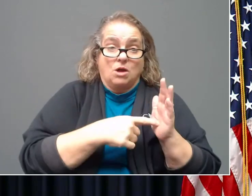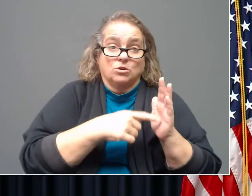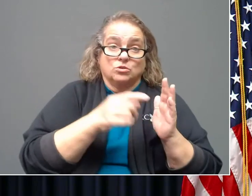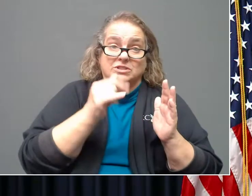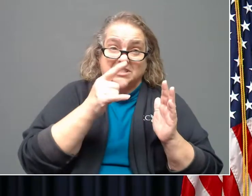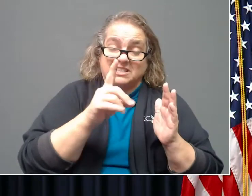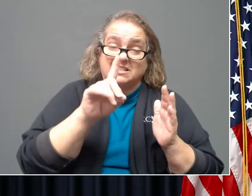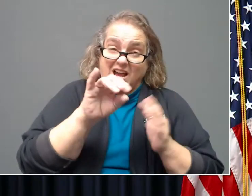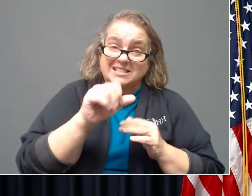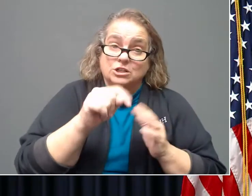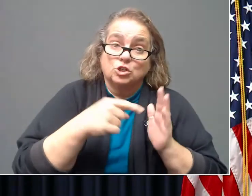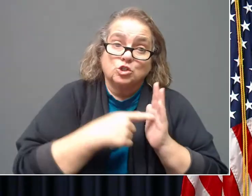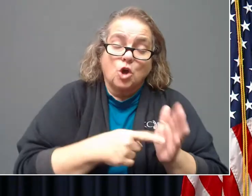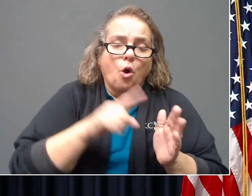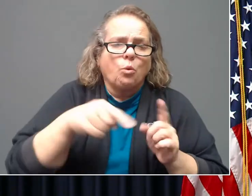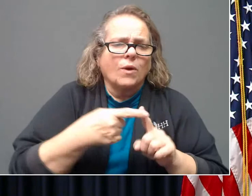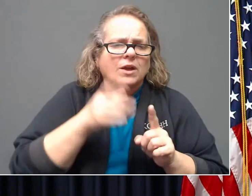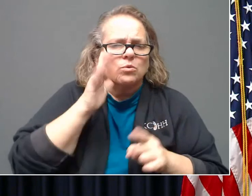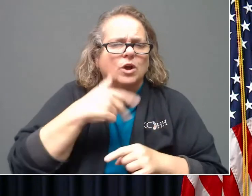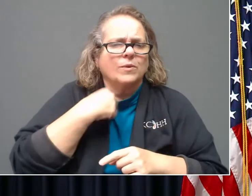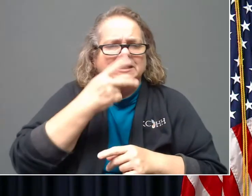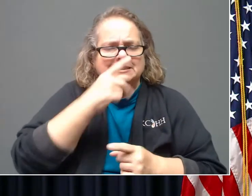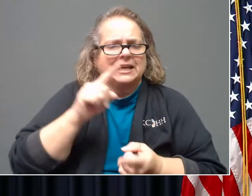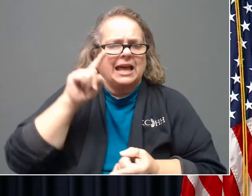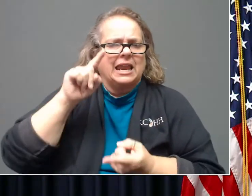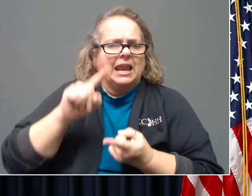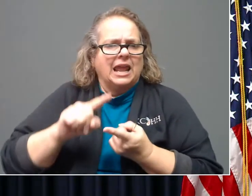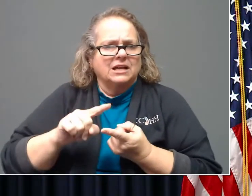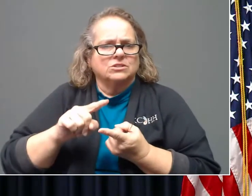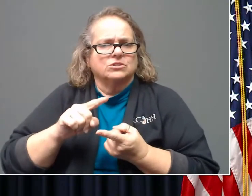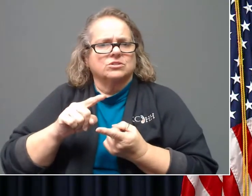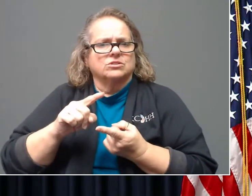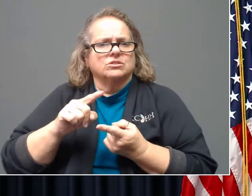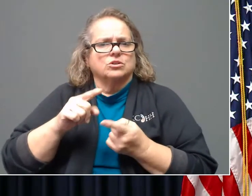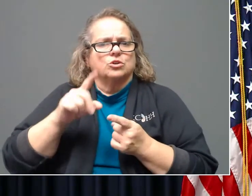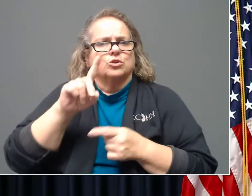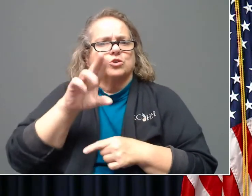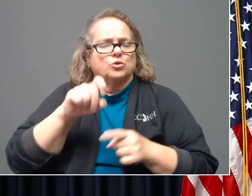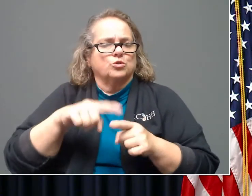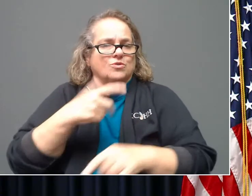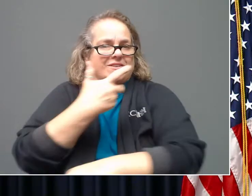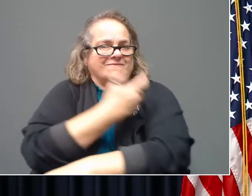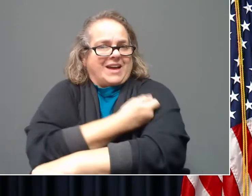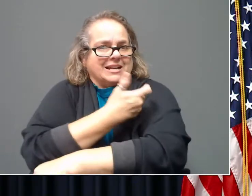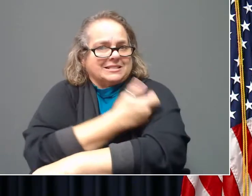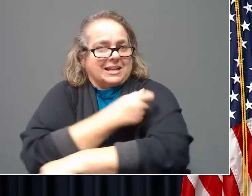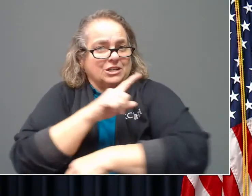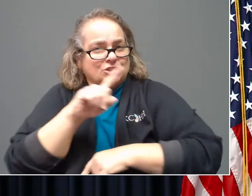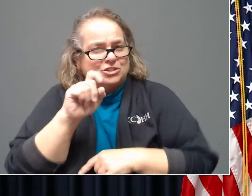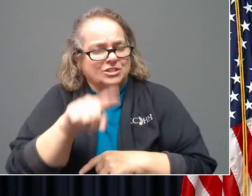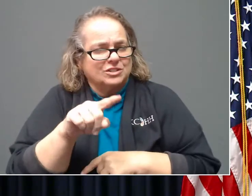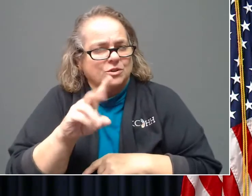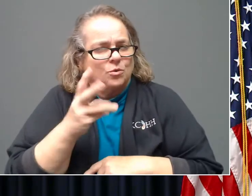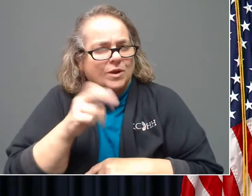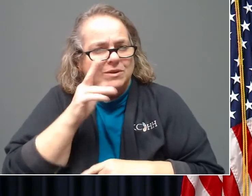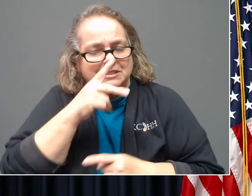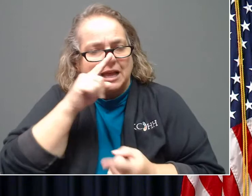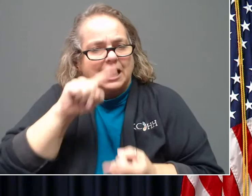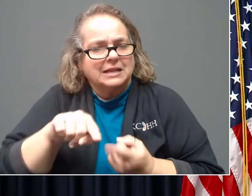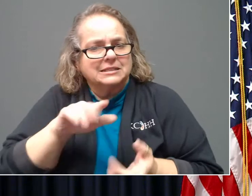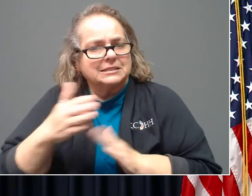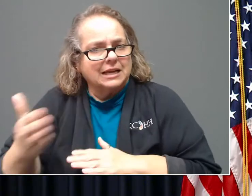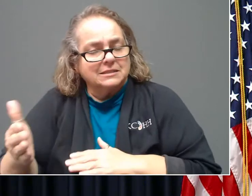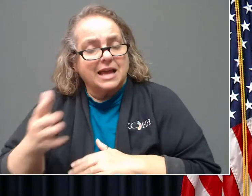the vaccination? That's my first question. And then the second is a housing question, is will there be an extension of the